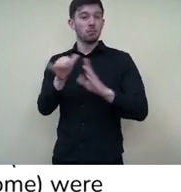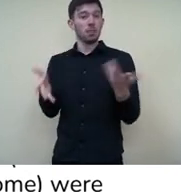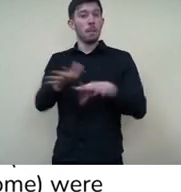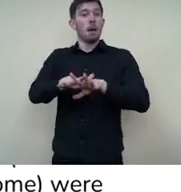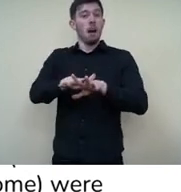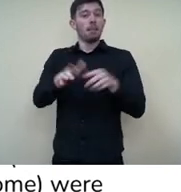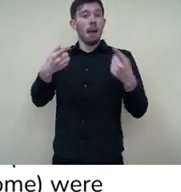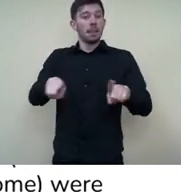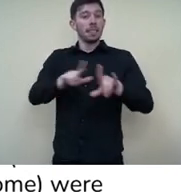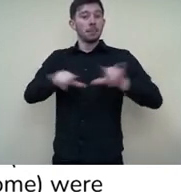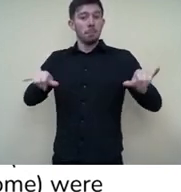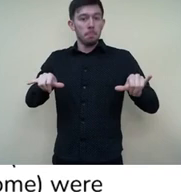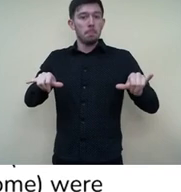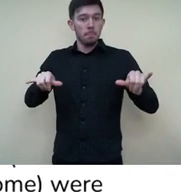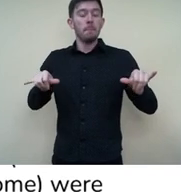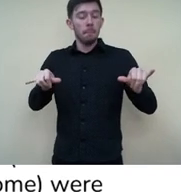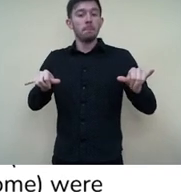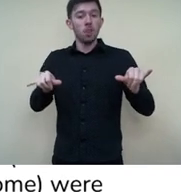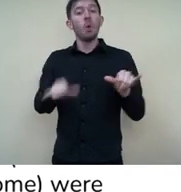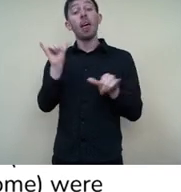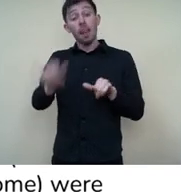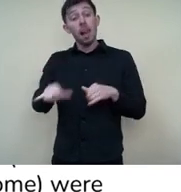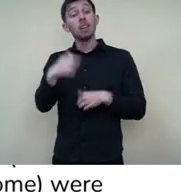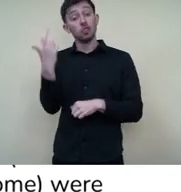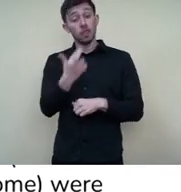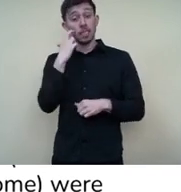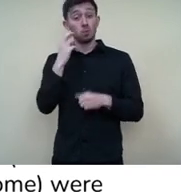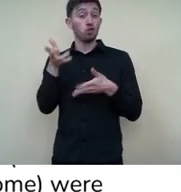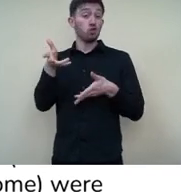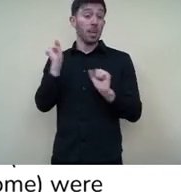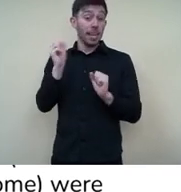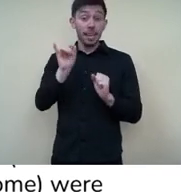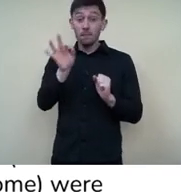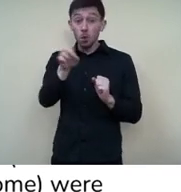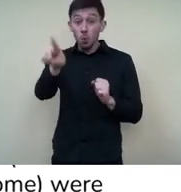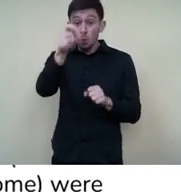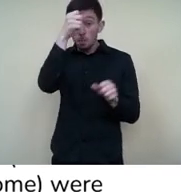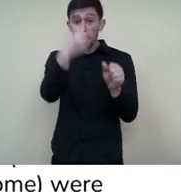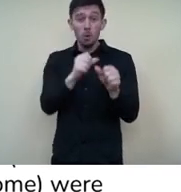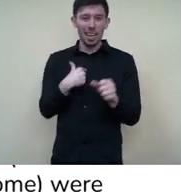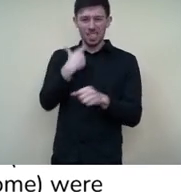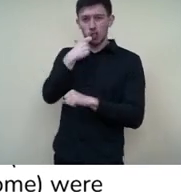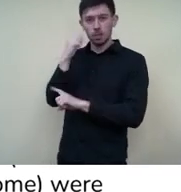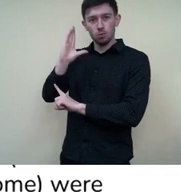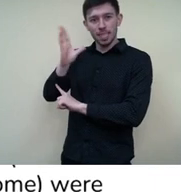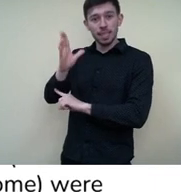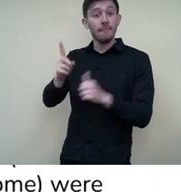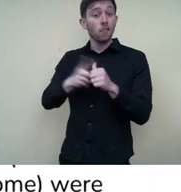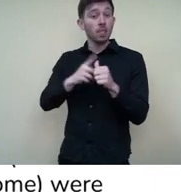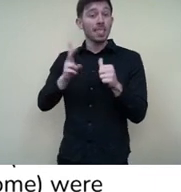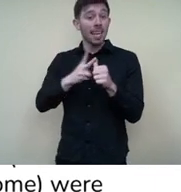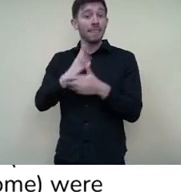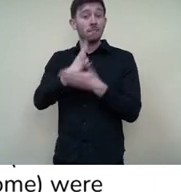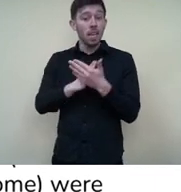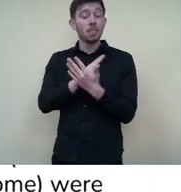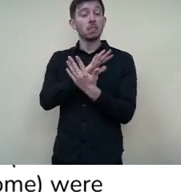happening at the same time. And so that's why it was so quick. And if you guys remember from what I just presented, the phase 1 and phase 2 clinical